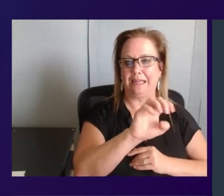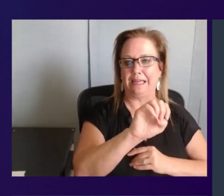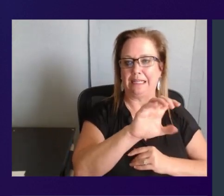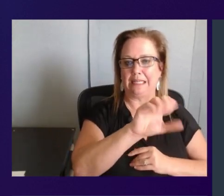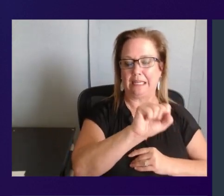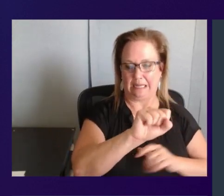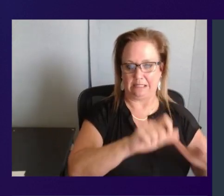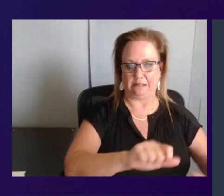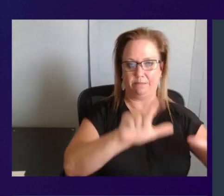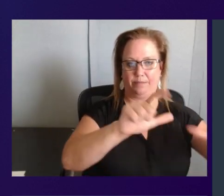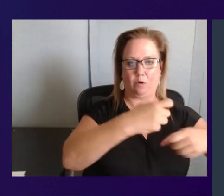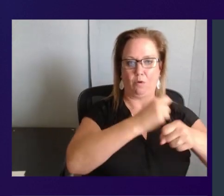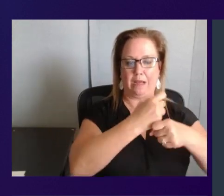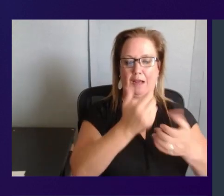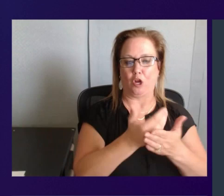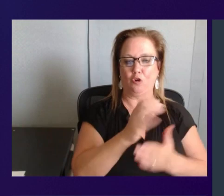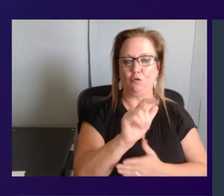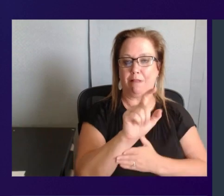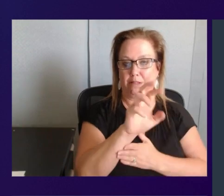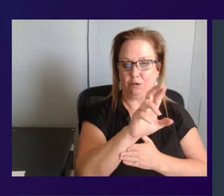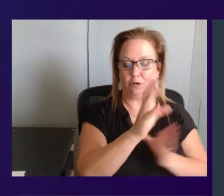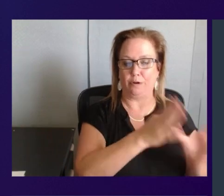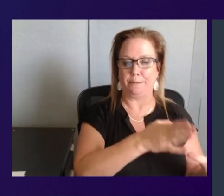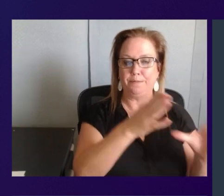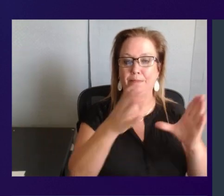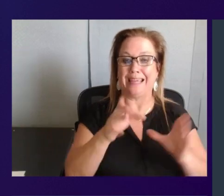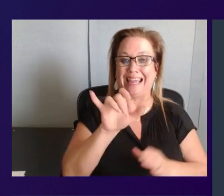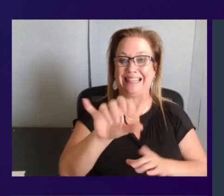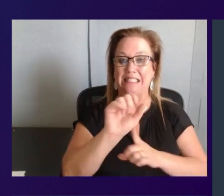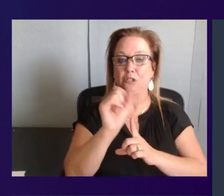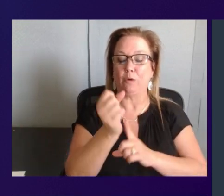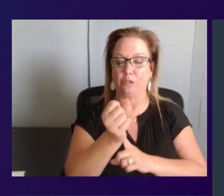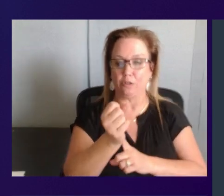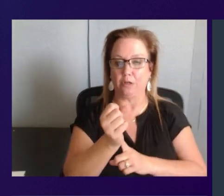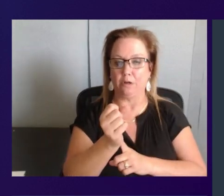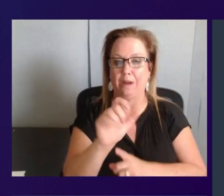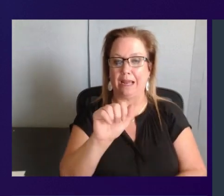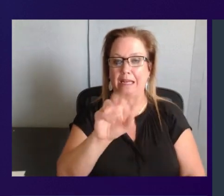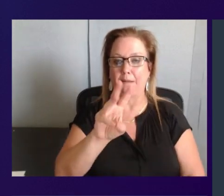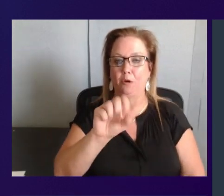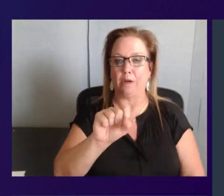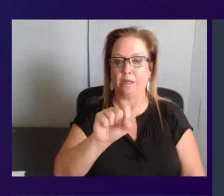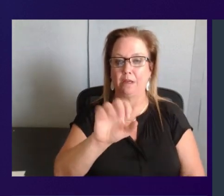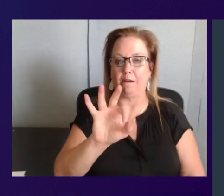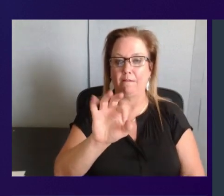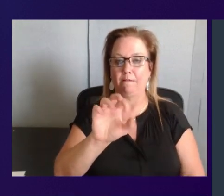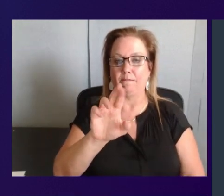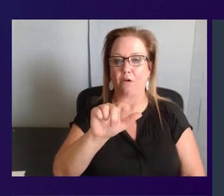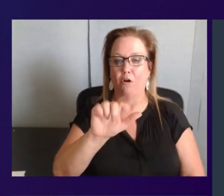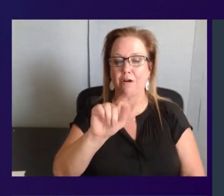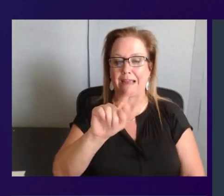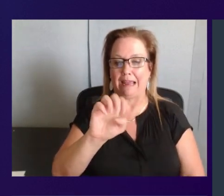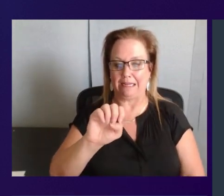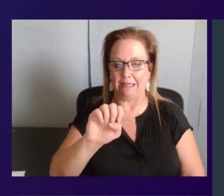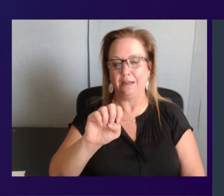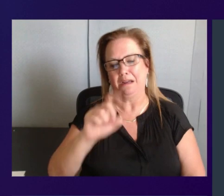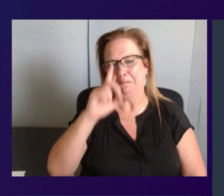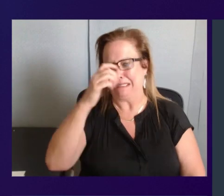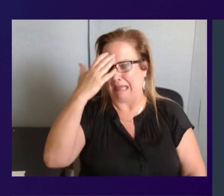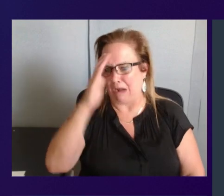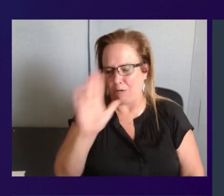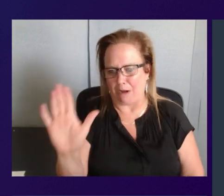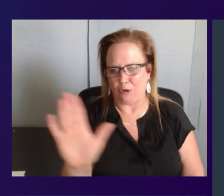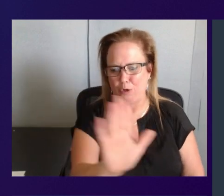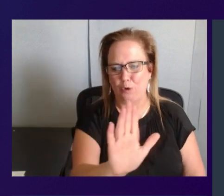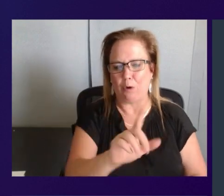start by creating a new cluster. In this case, we'll use AWS Fargate as the infrastructure provider because I don't know about you,